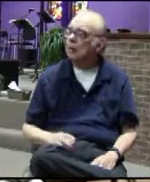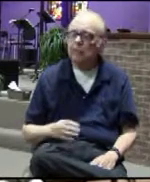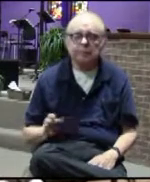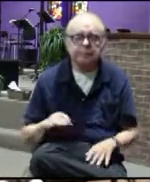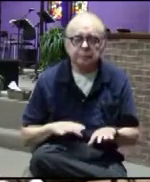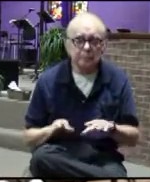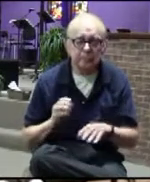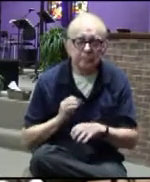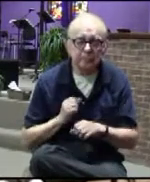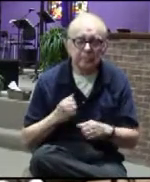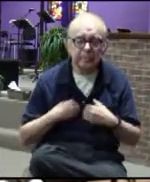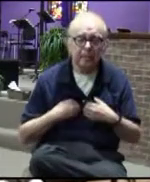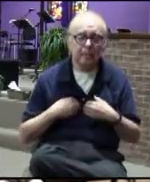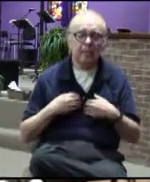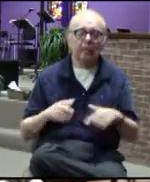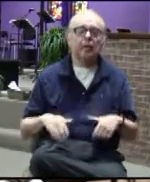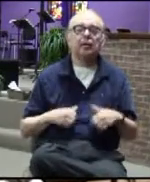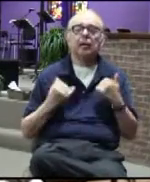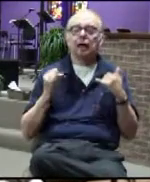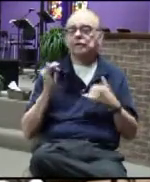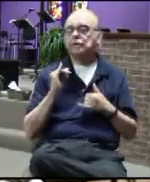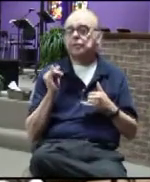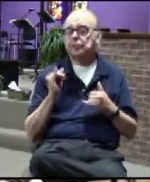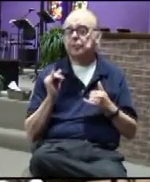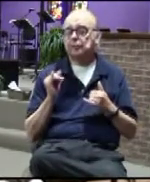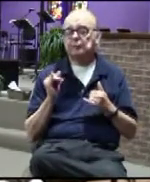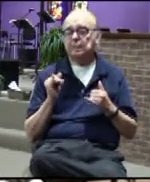he doesn't have your life insurance policy either